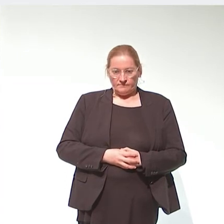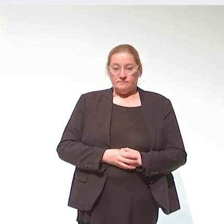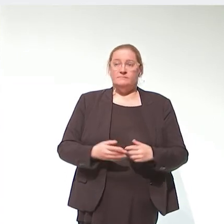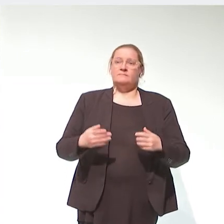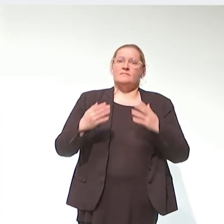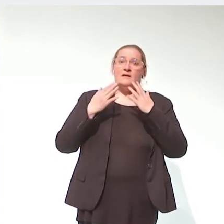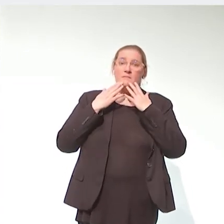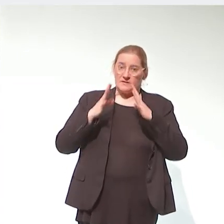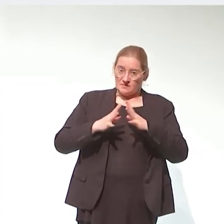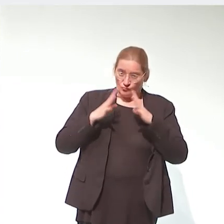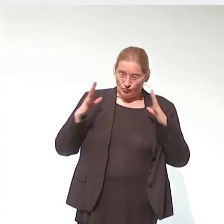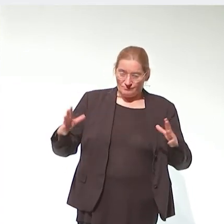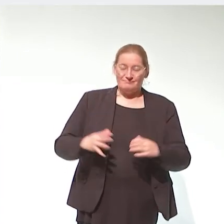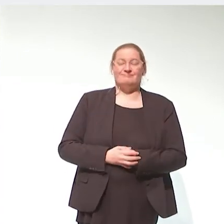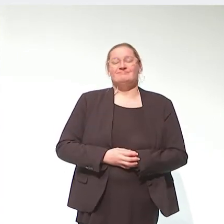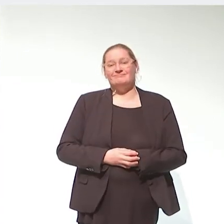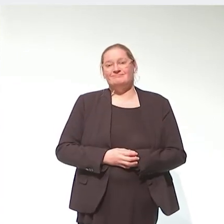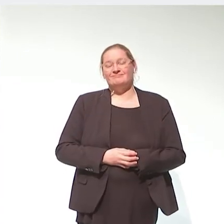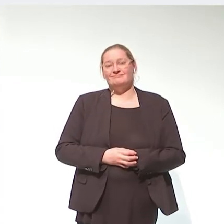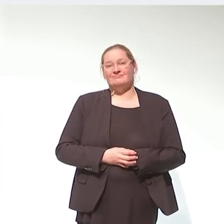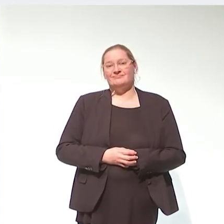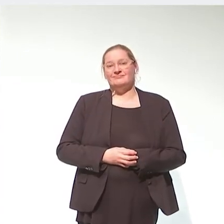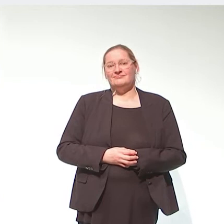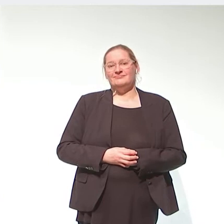Thank you very much, Mrs. Moderator.